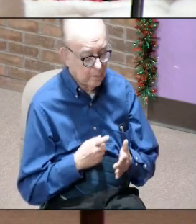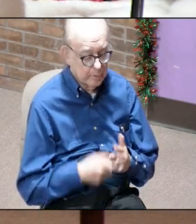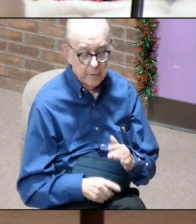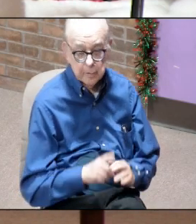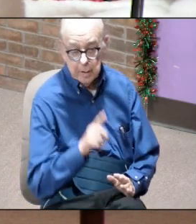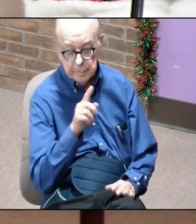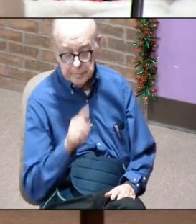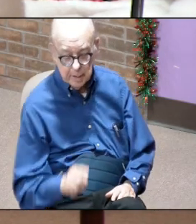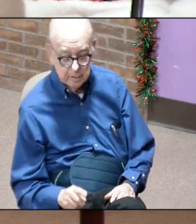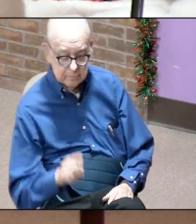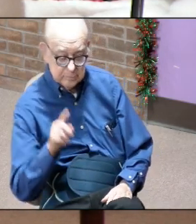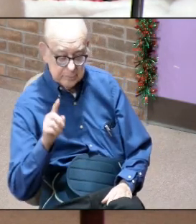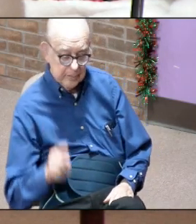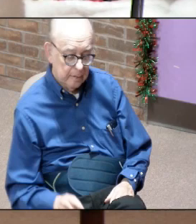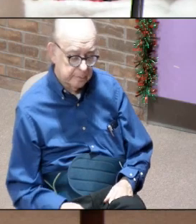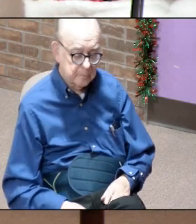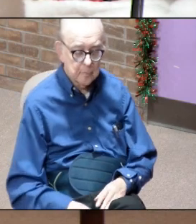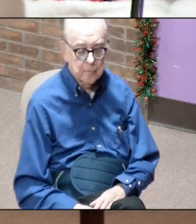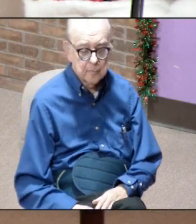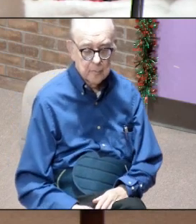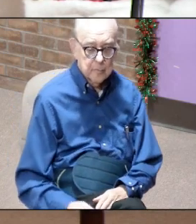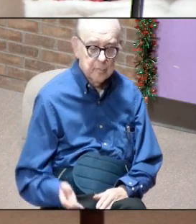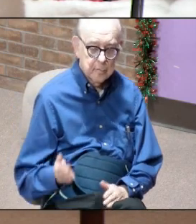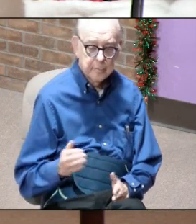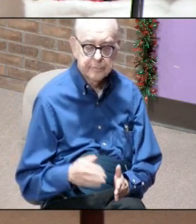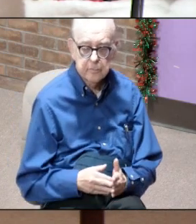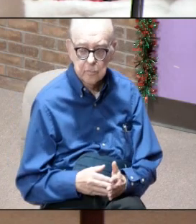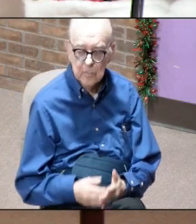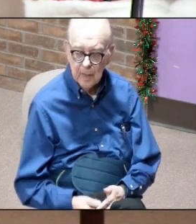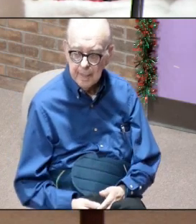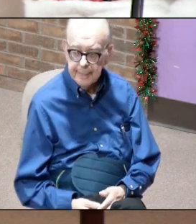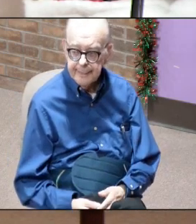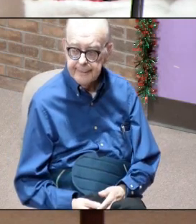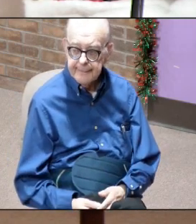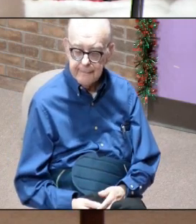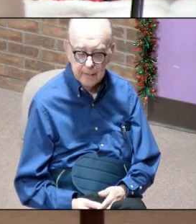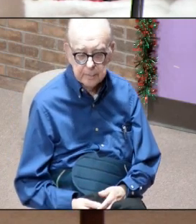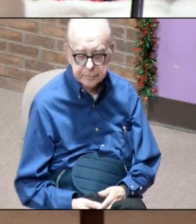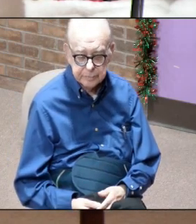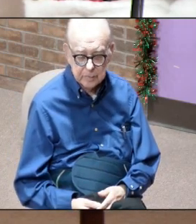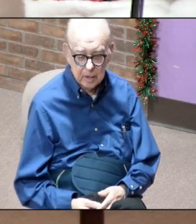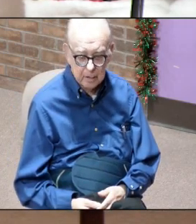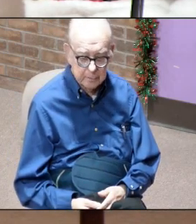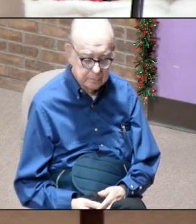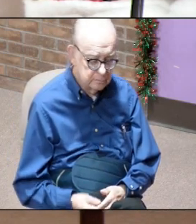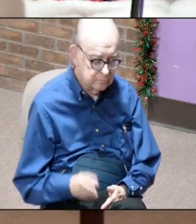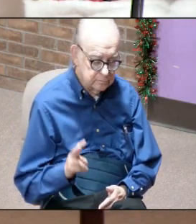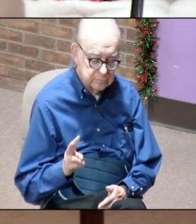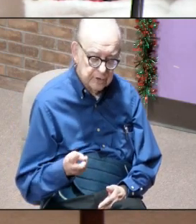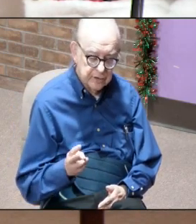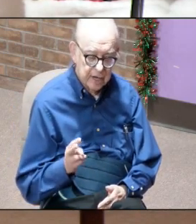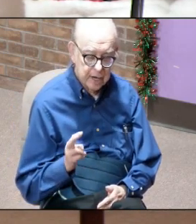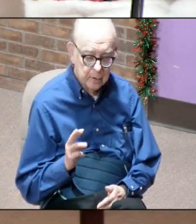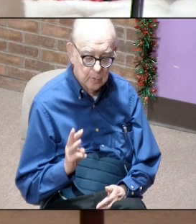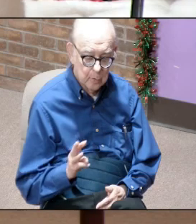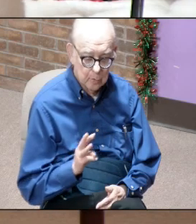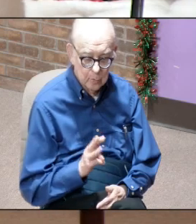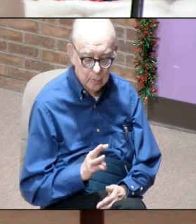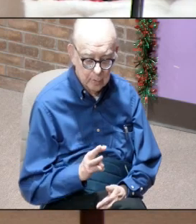up, and boom. Come back to the Second World War.